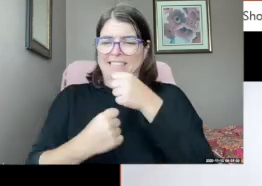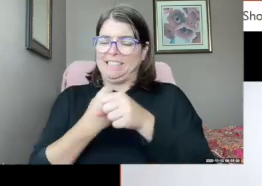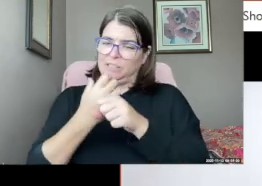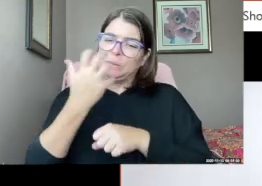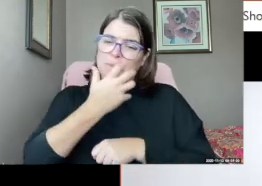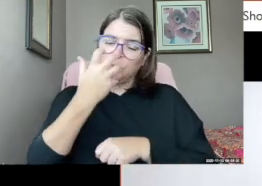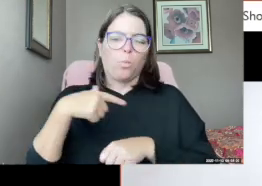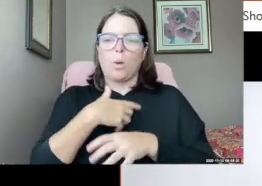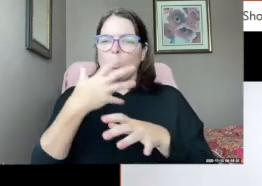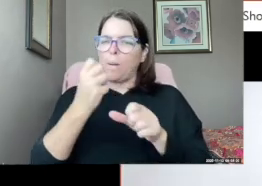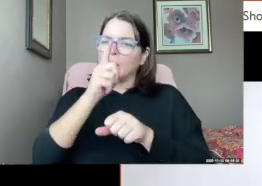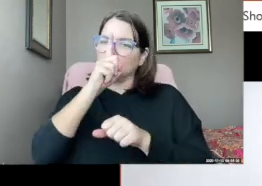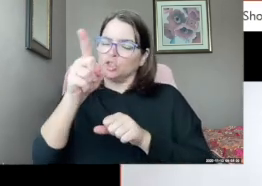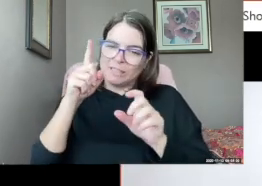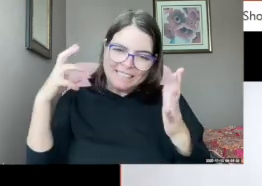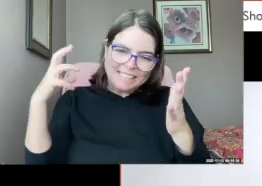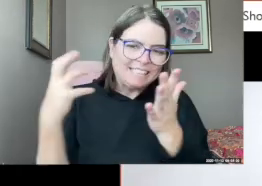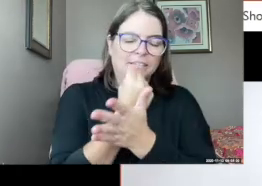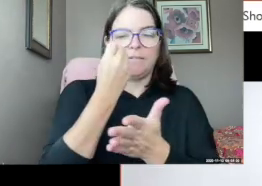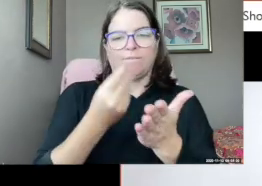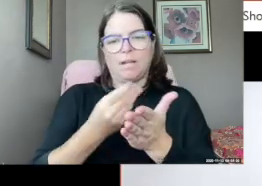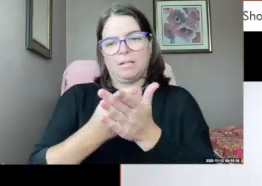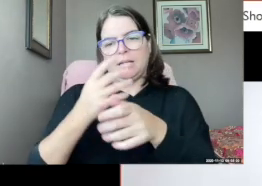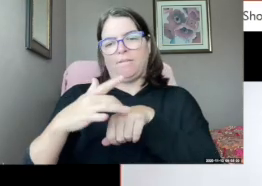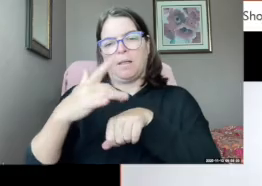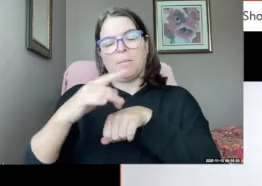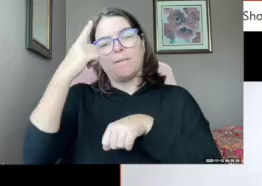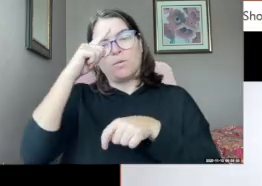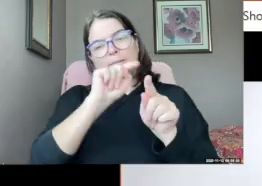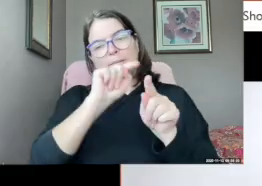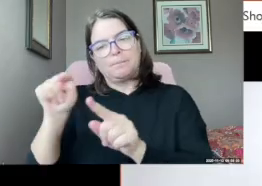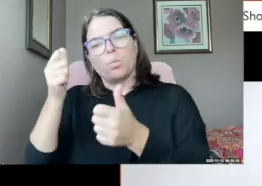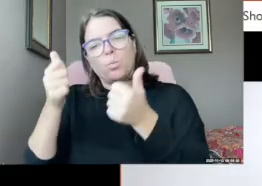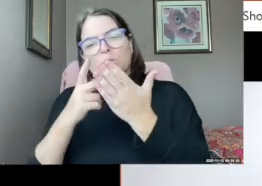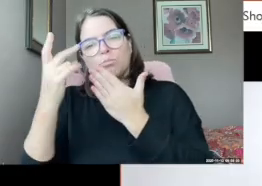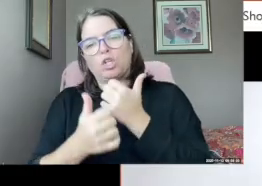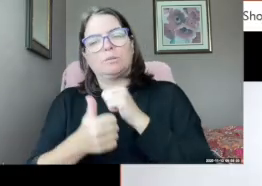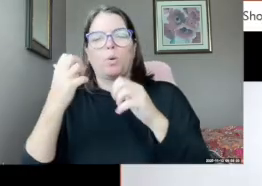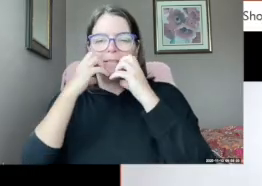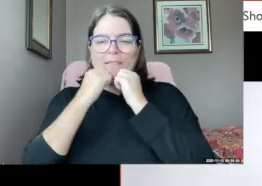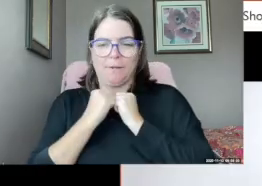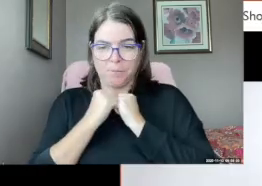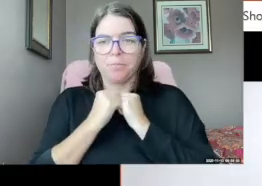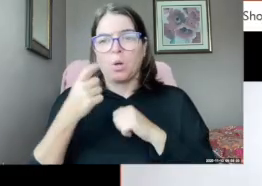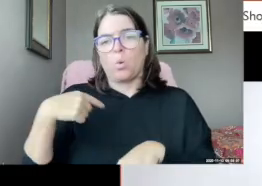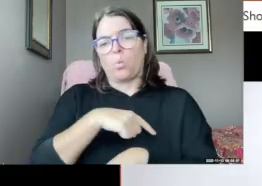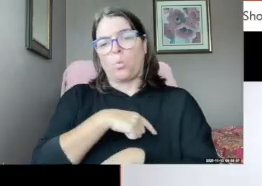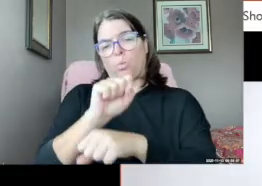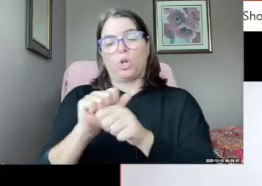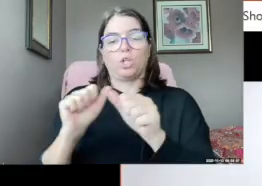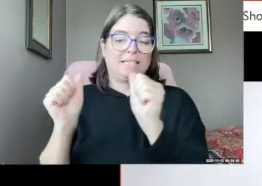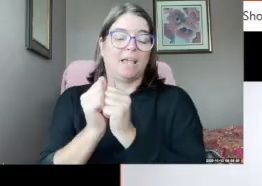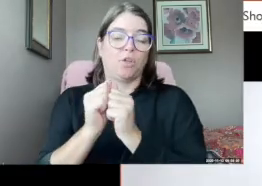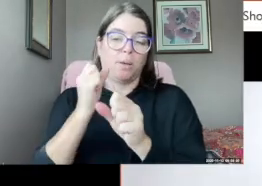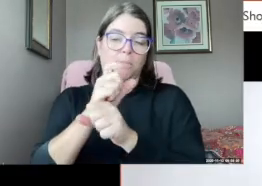another opportunity to ensure that funding is available for the projects we know that you all care about. If we can